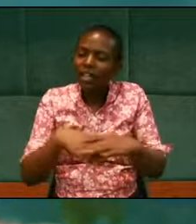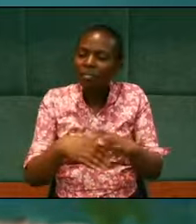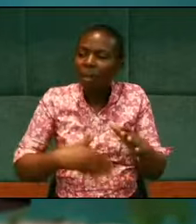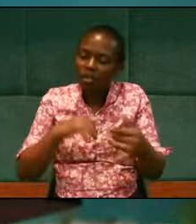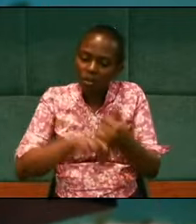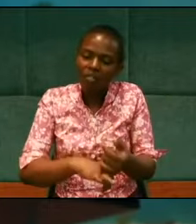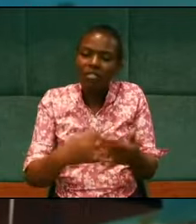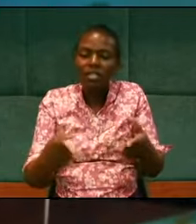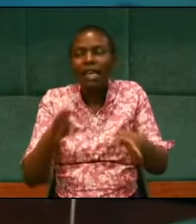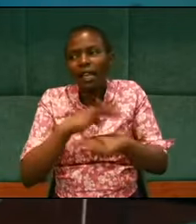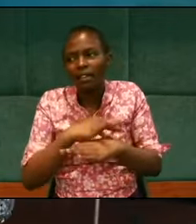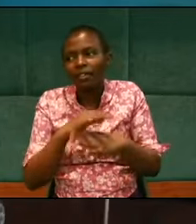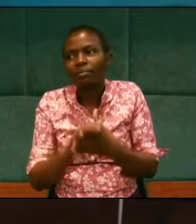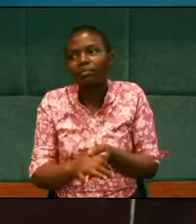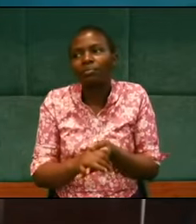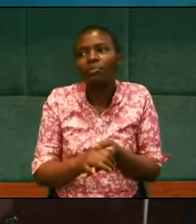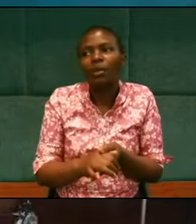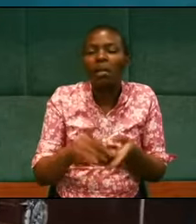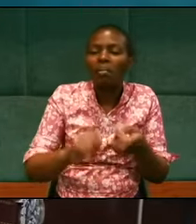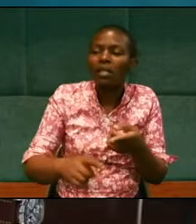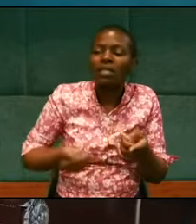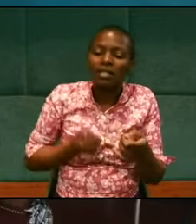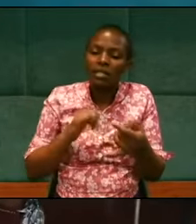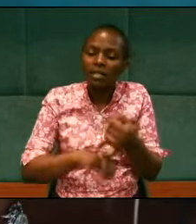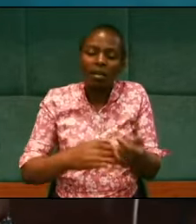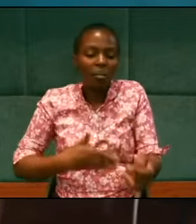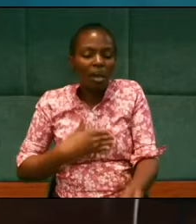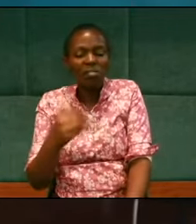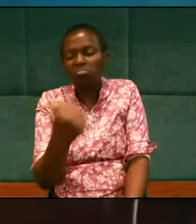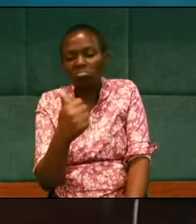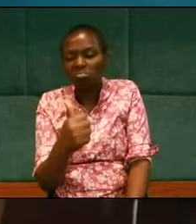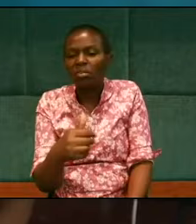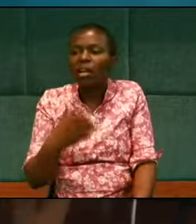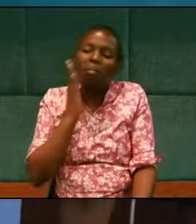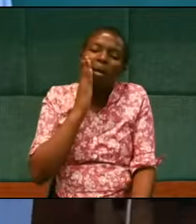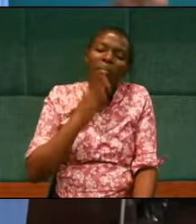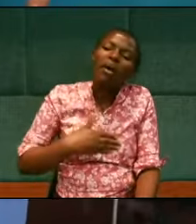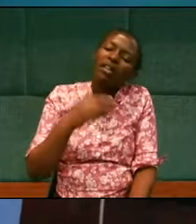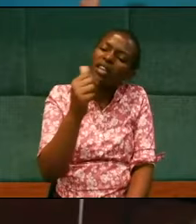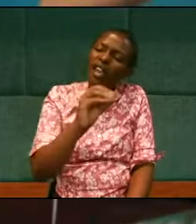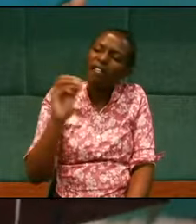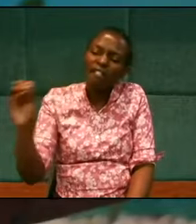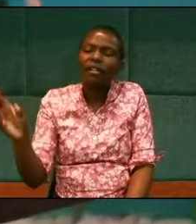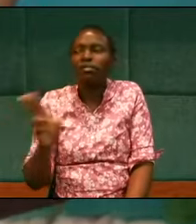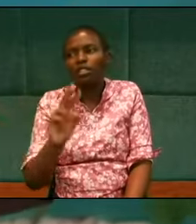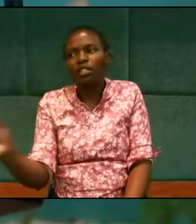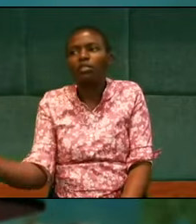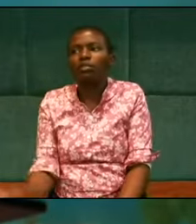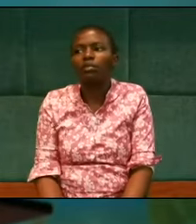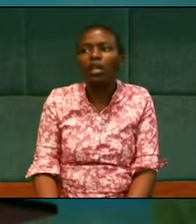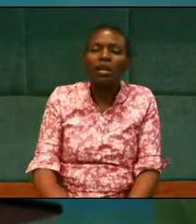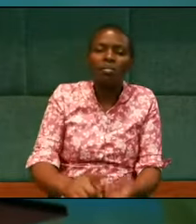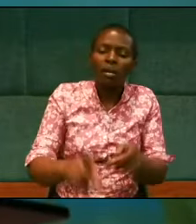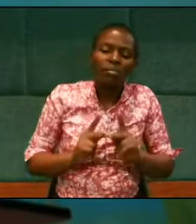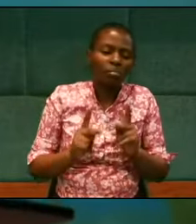Good sex. Good sex. And the church doesn't talk about it. People just go and they behave anyhow